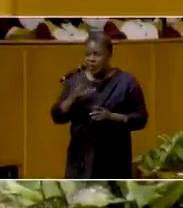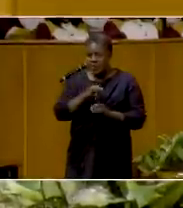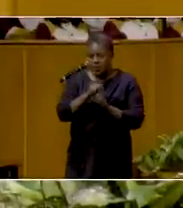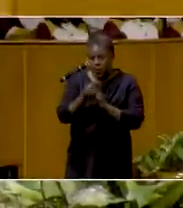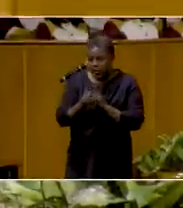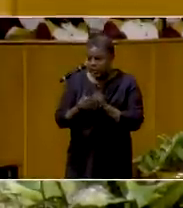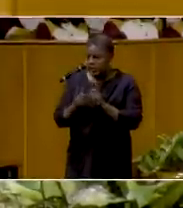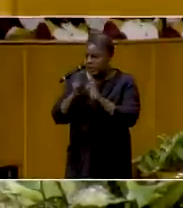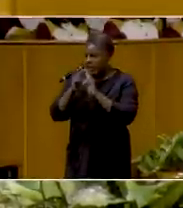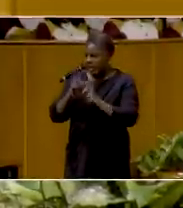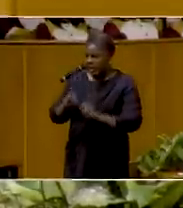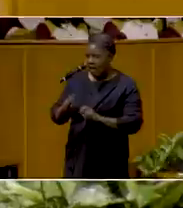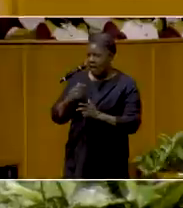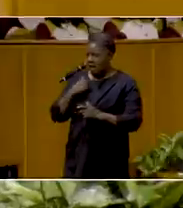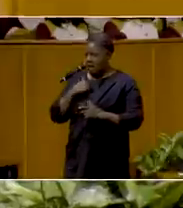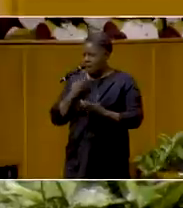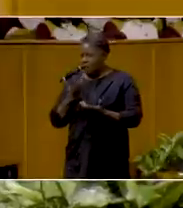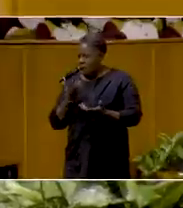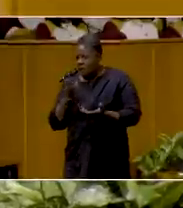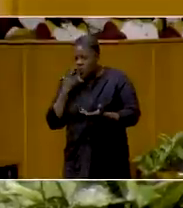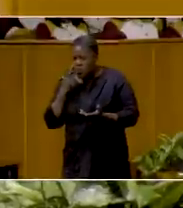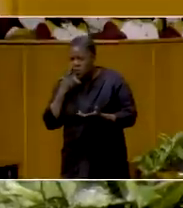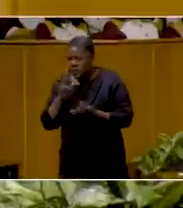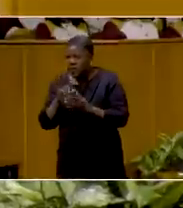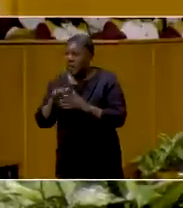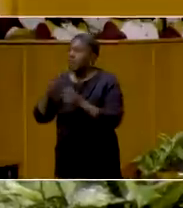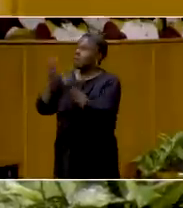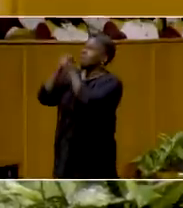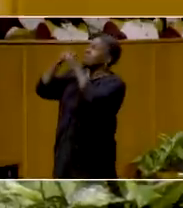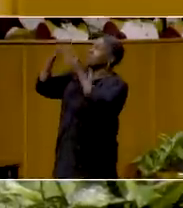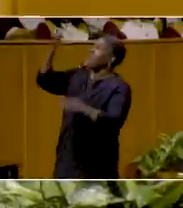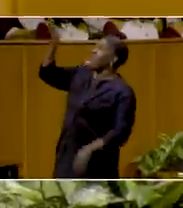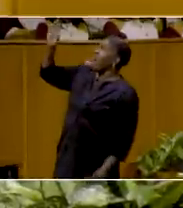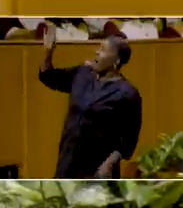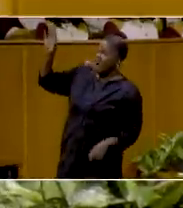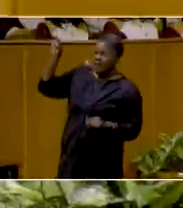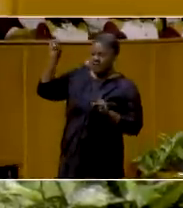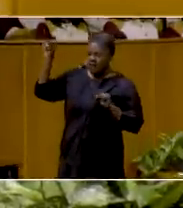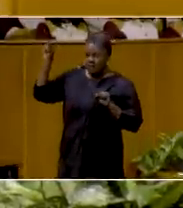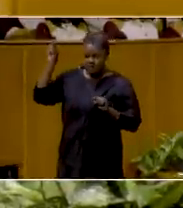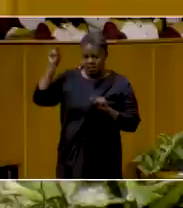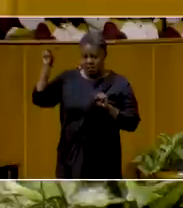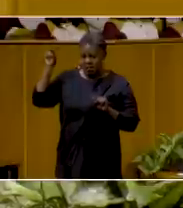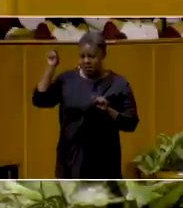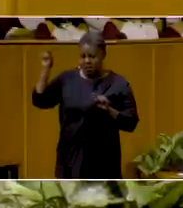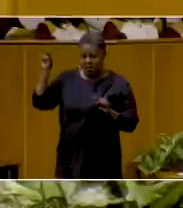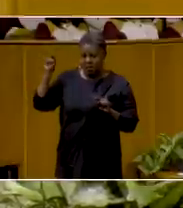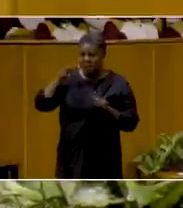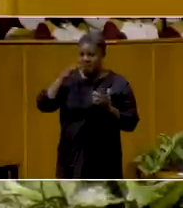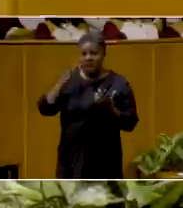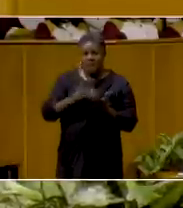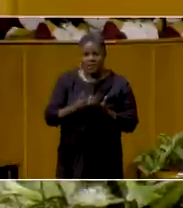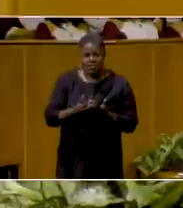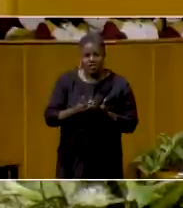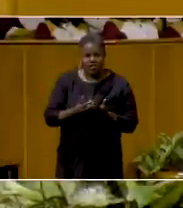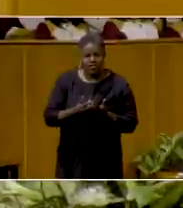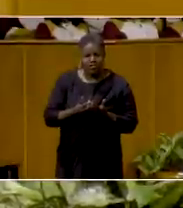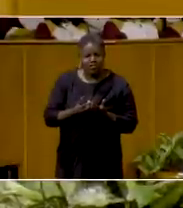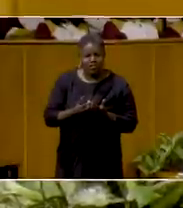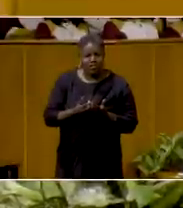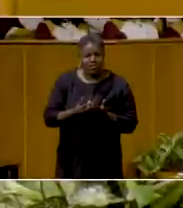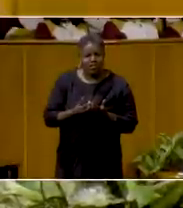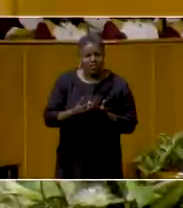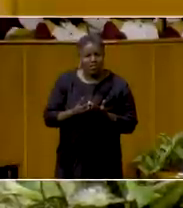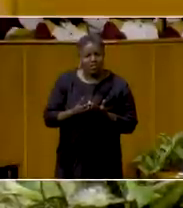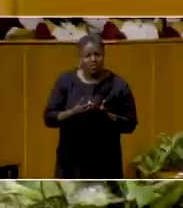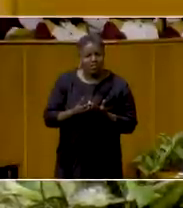through, you envision the God you believe in, and something don't match.